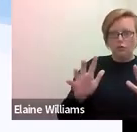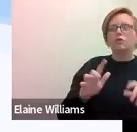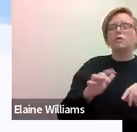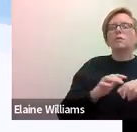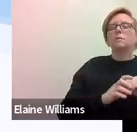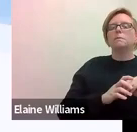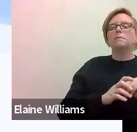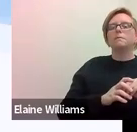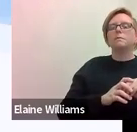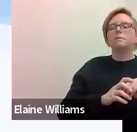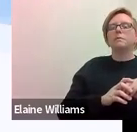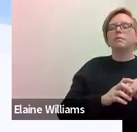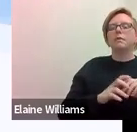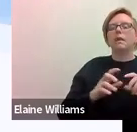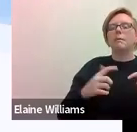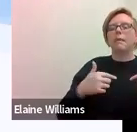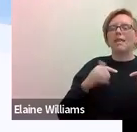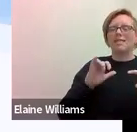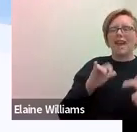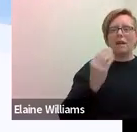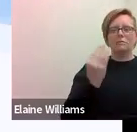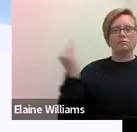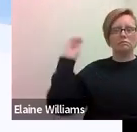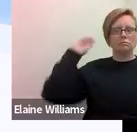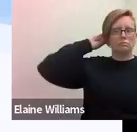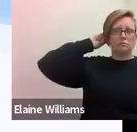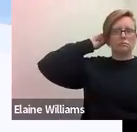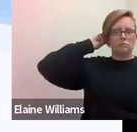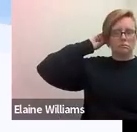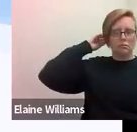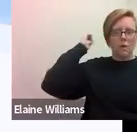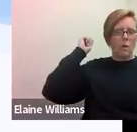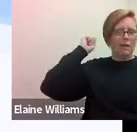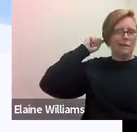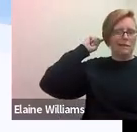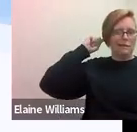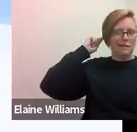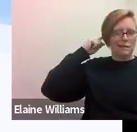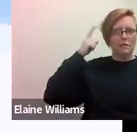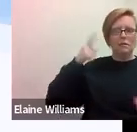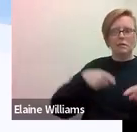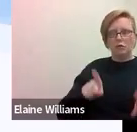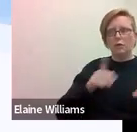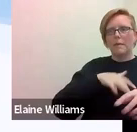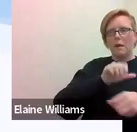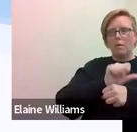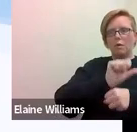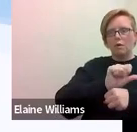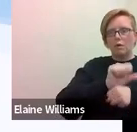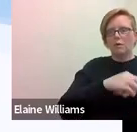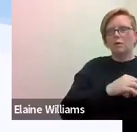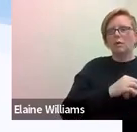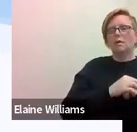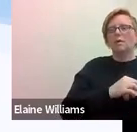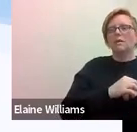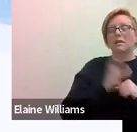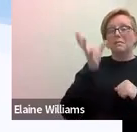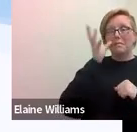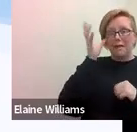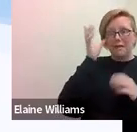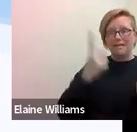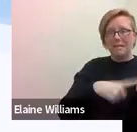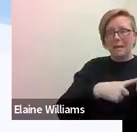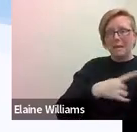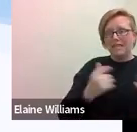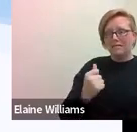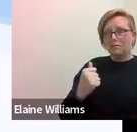I try to really think about this throughout my career, about kind of the, it can be terror that a parent feels who